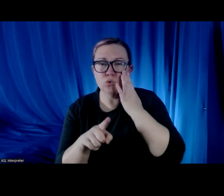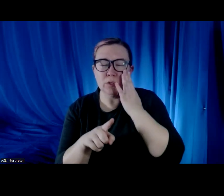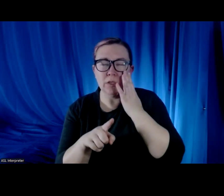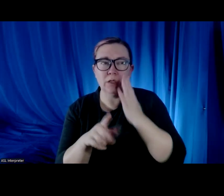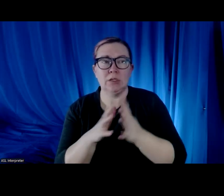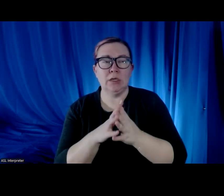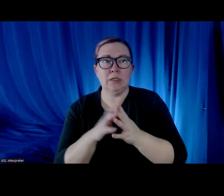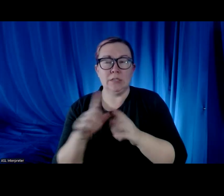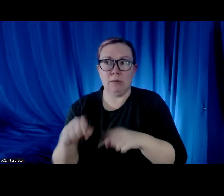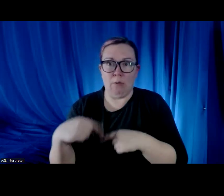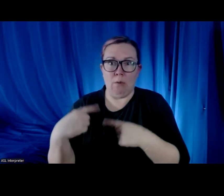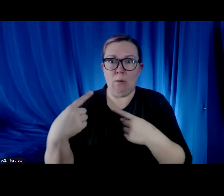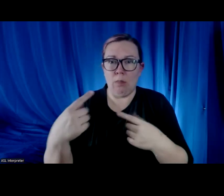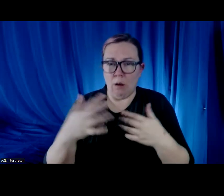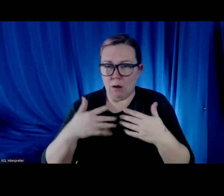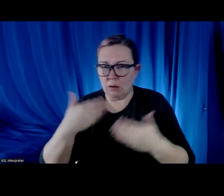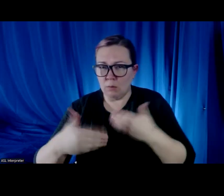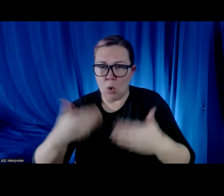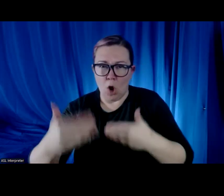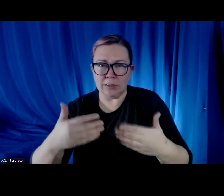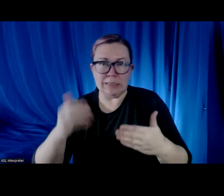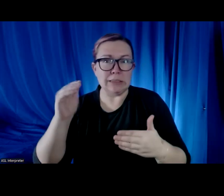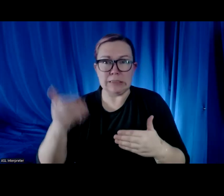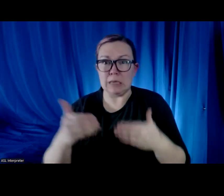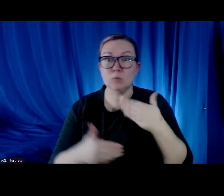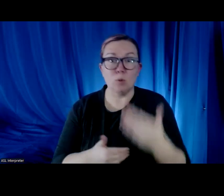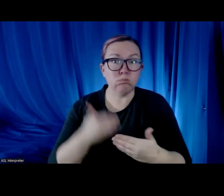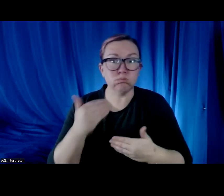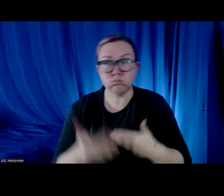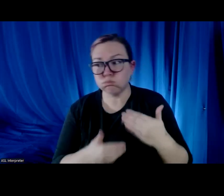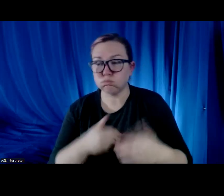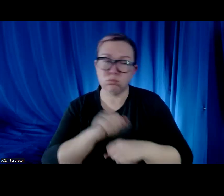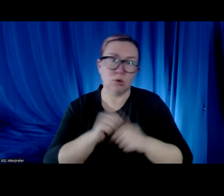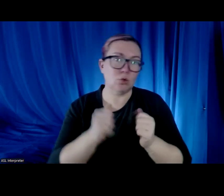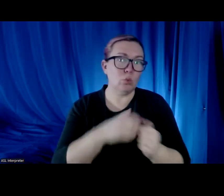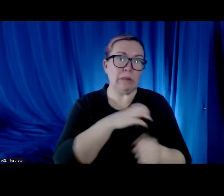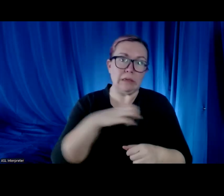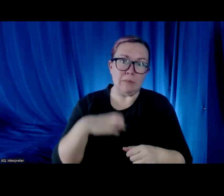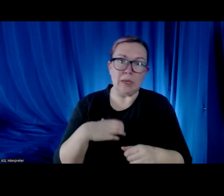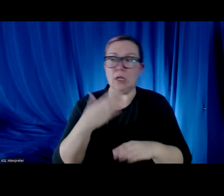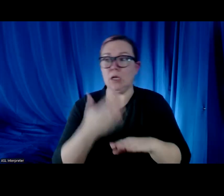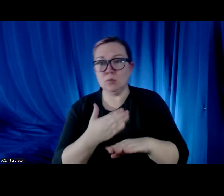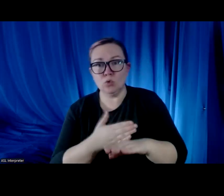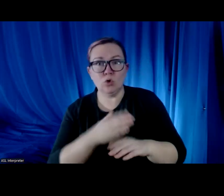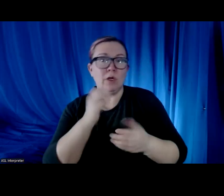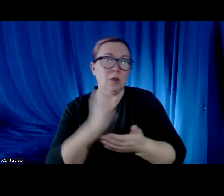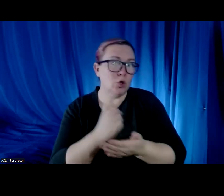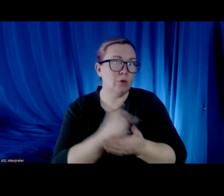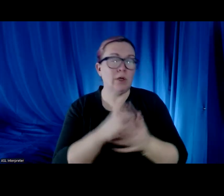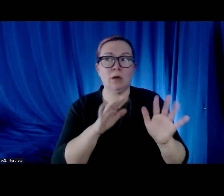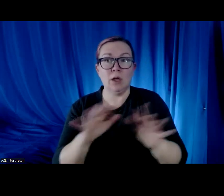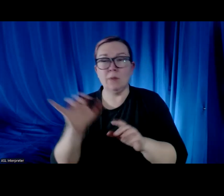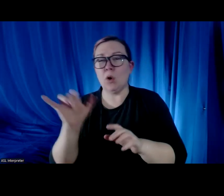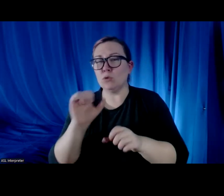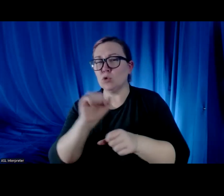all along the way, like you're working with the committee and approving the design, but are you also working to create